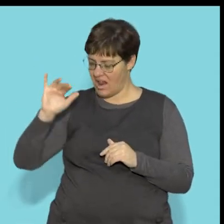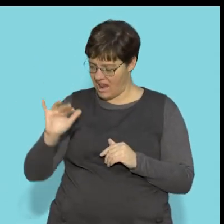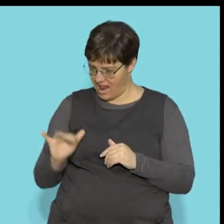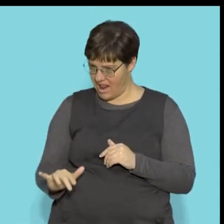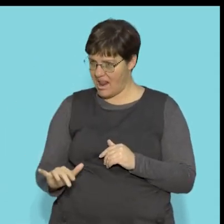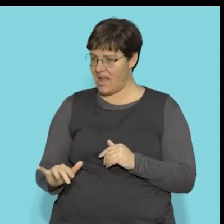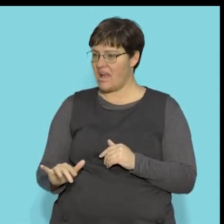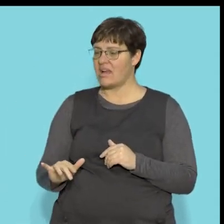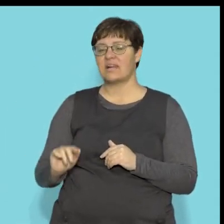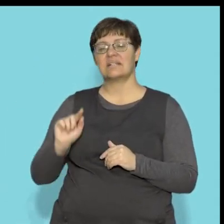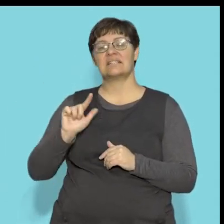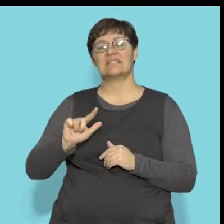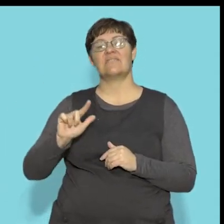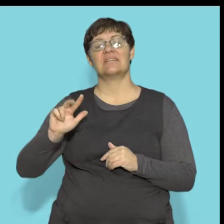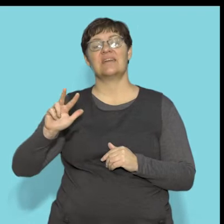up to